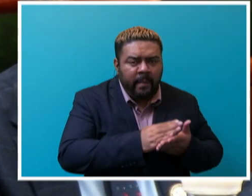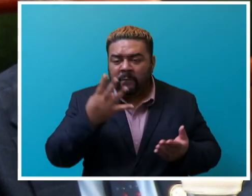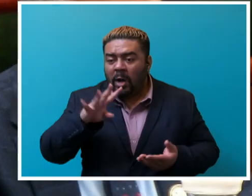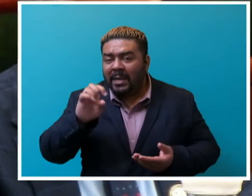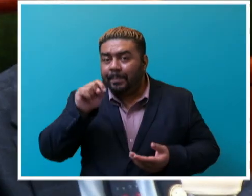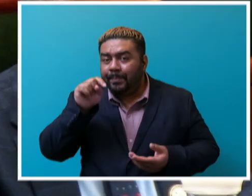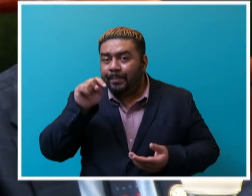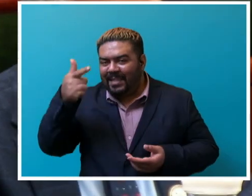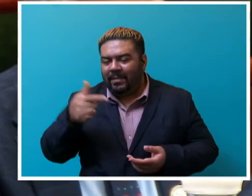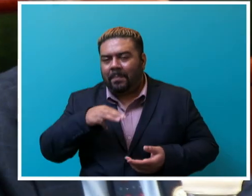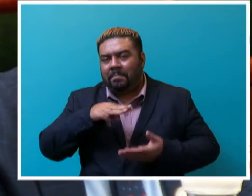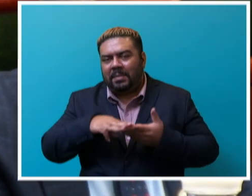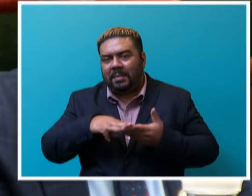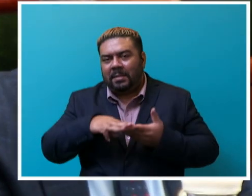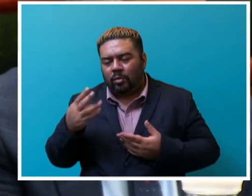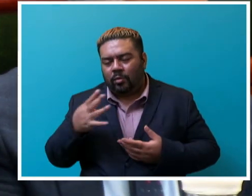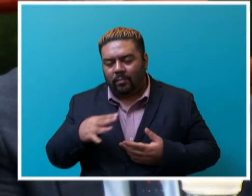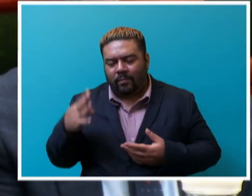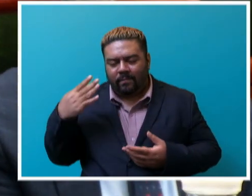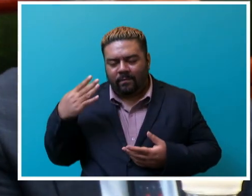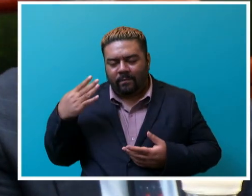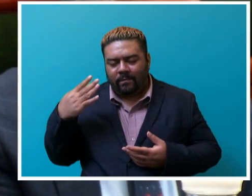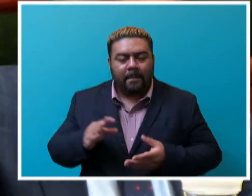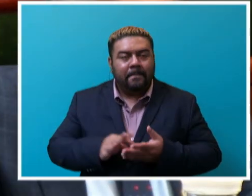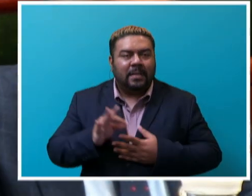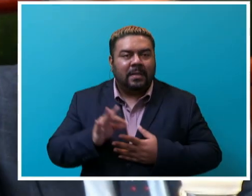million in 2024-2025, an increase of